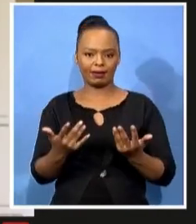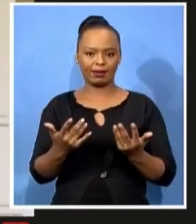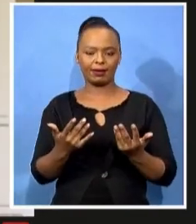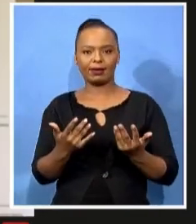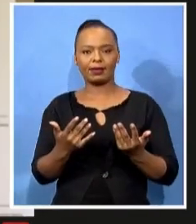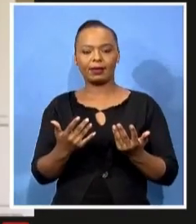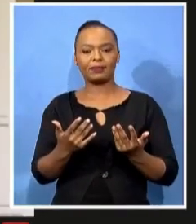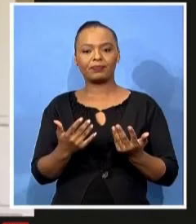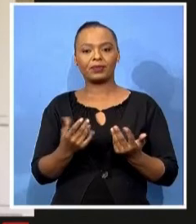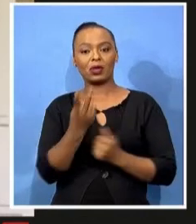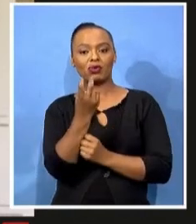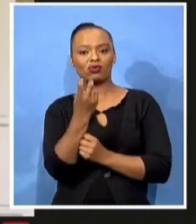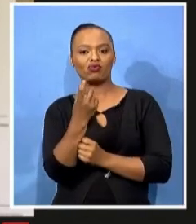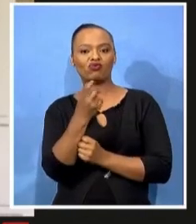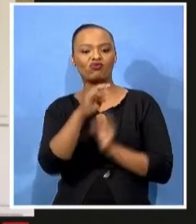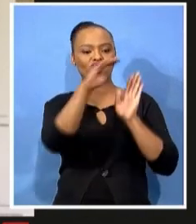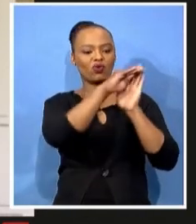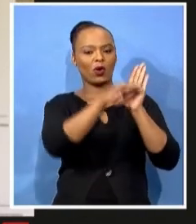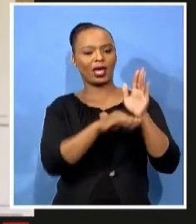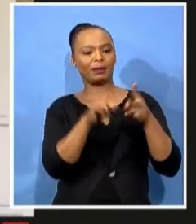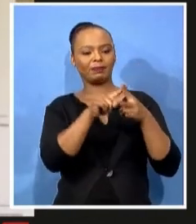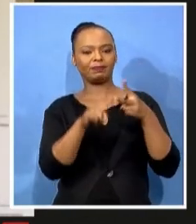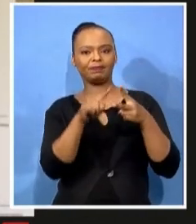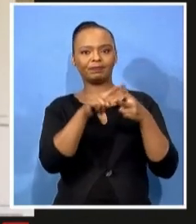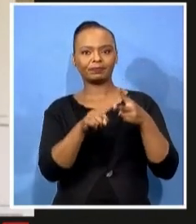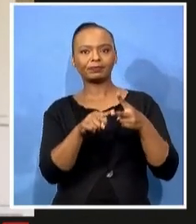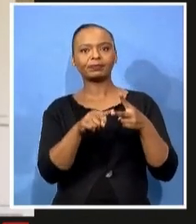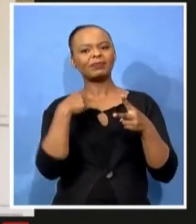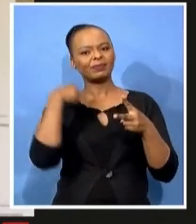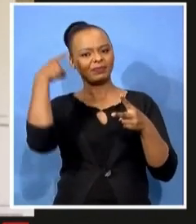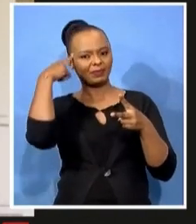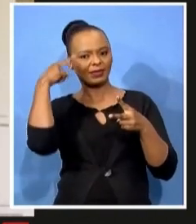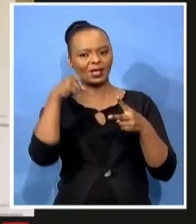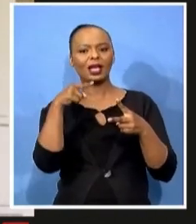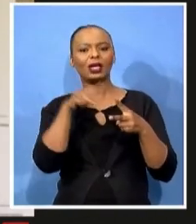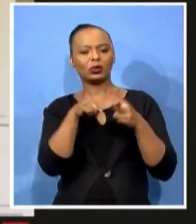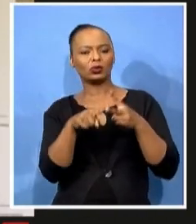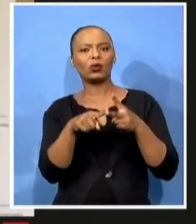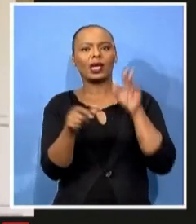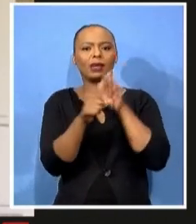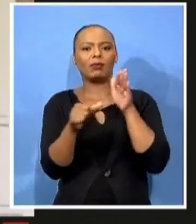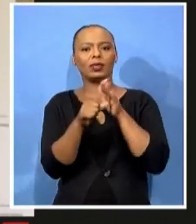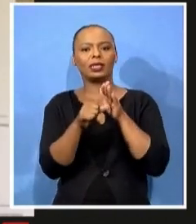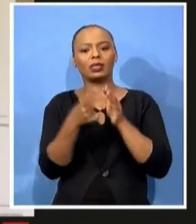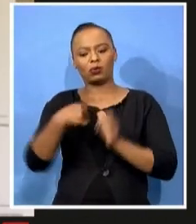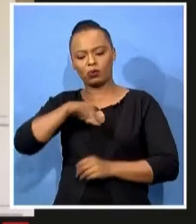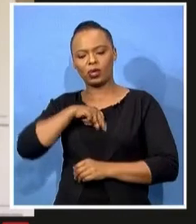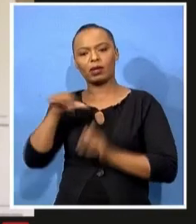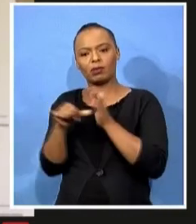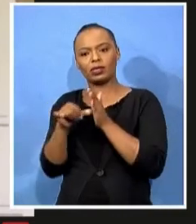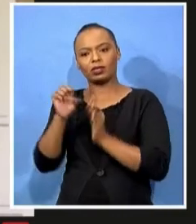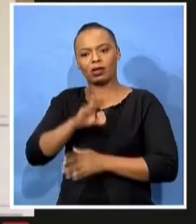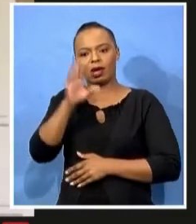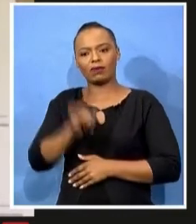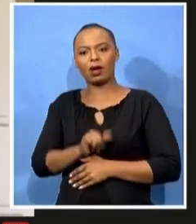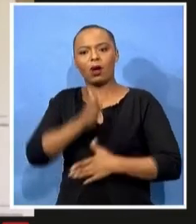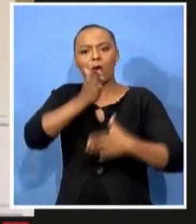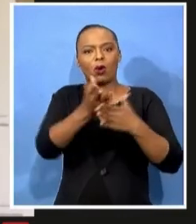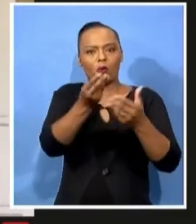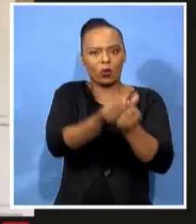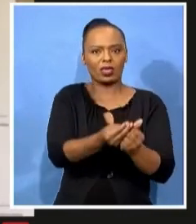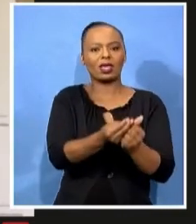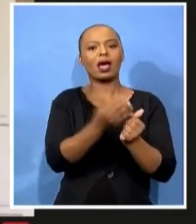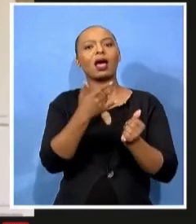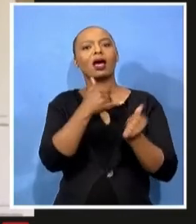we felt that it was important for South Africa to work with those countries that would first find out what the most